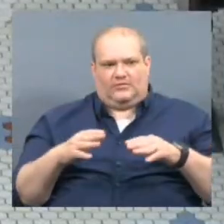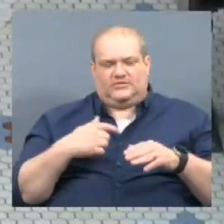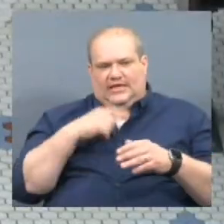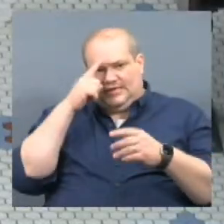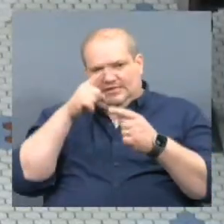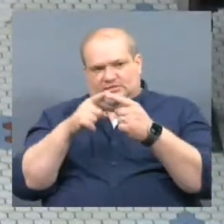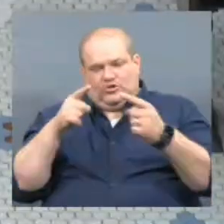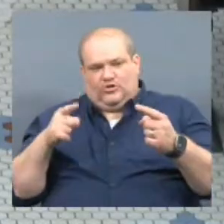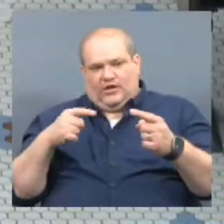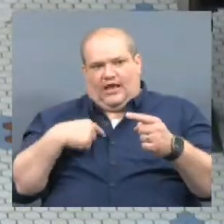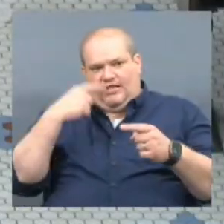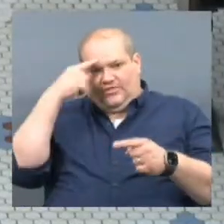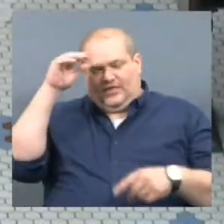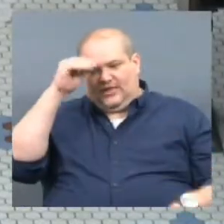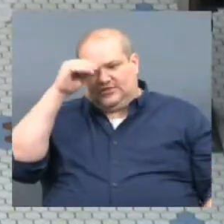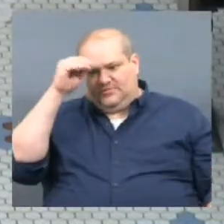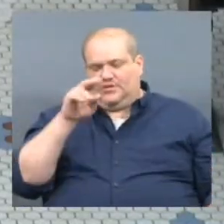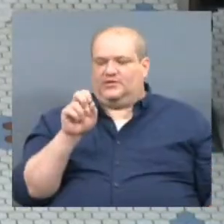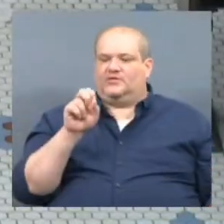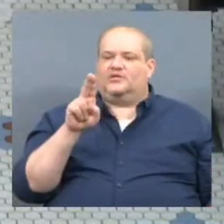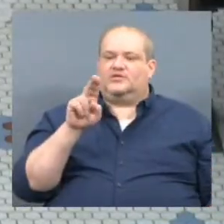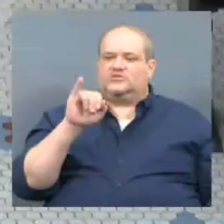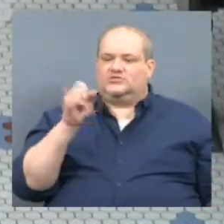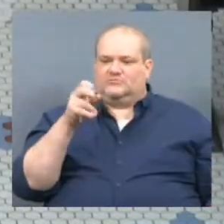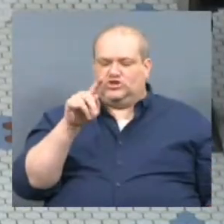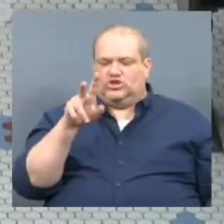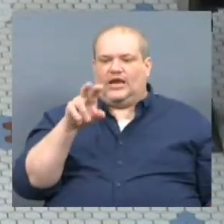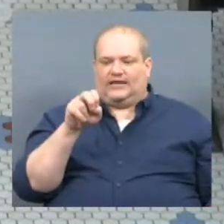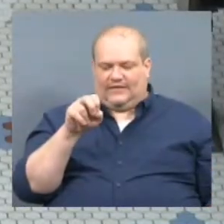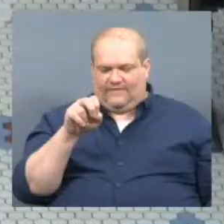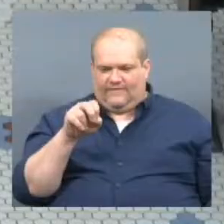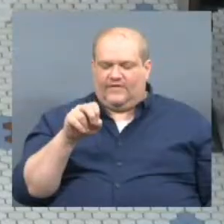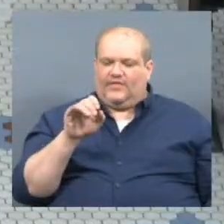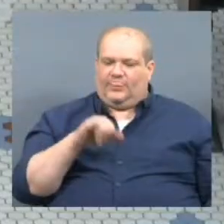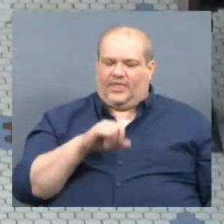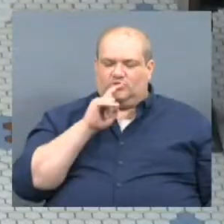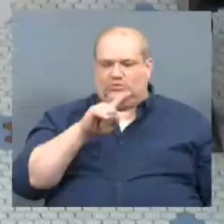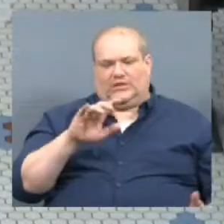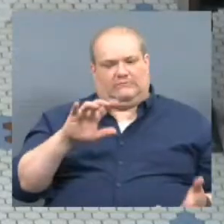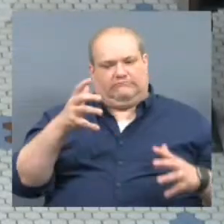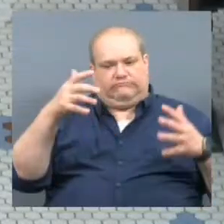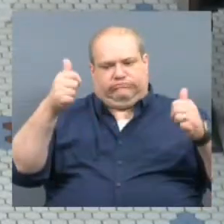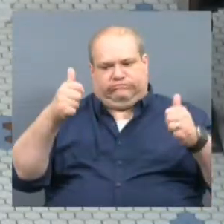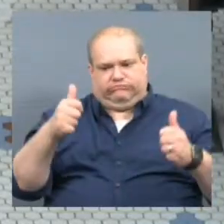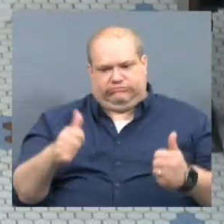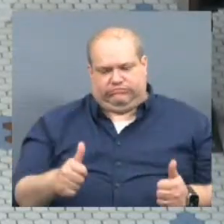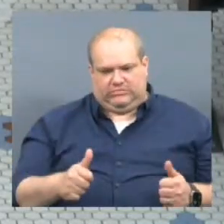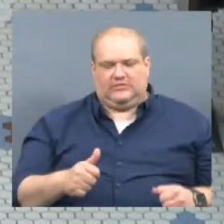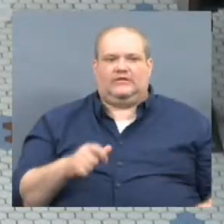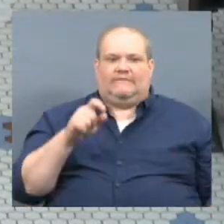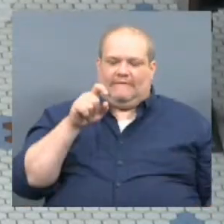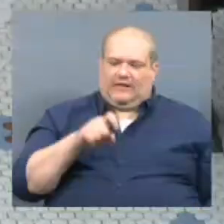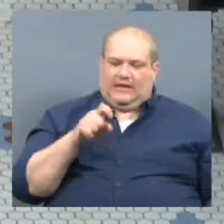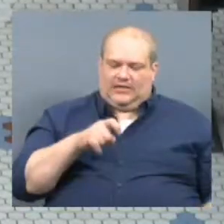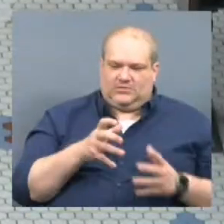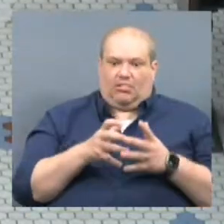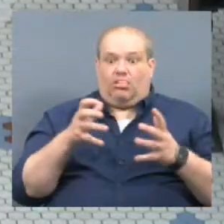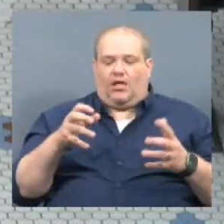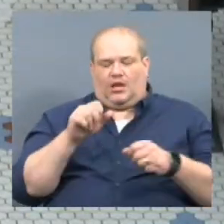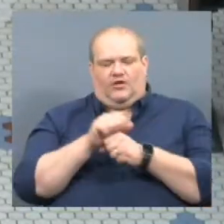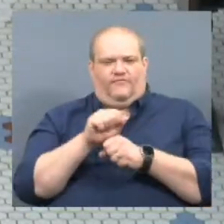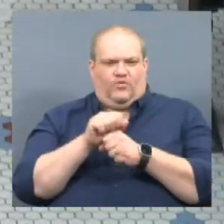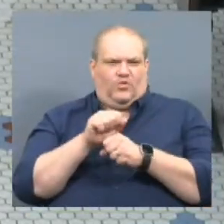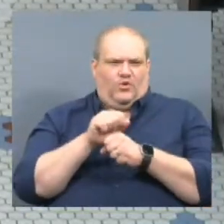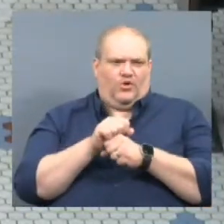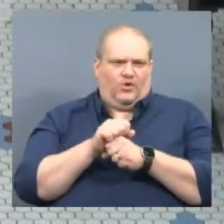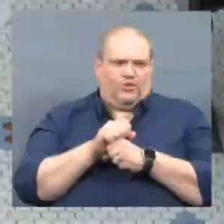disagree. I think that's opinion and subjective. It is in very much a state of disrepair. It needs a considerable amount of work.